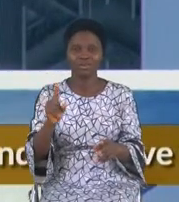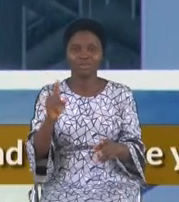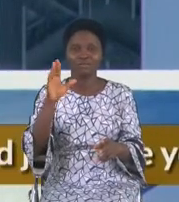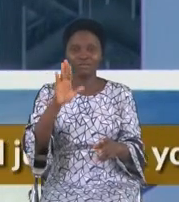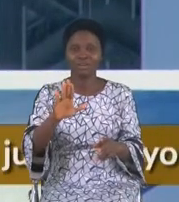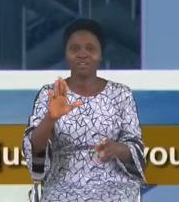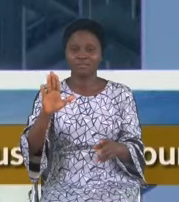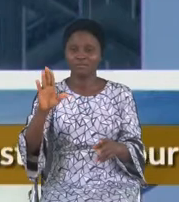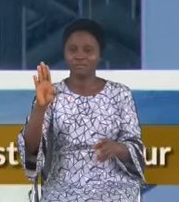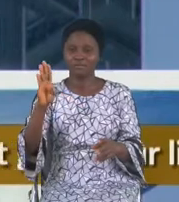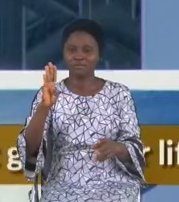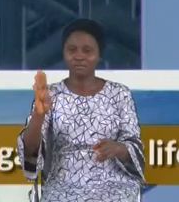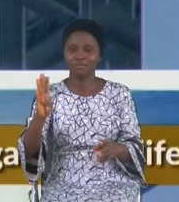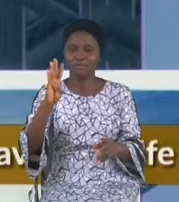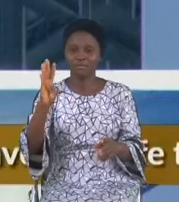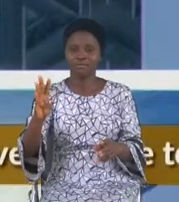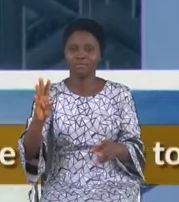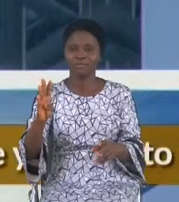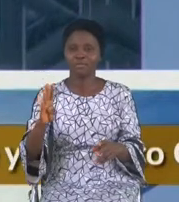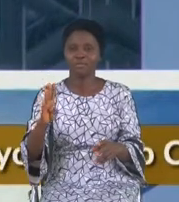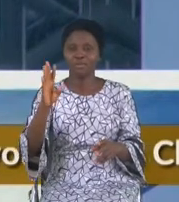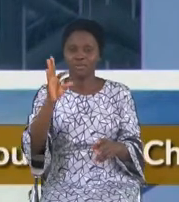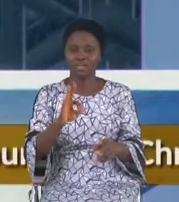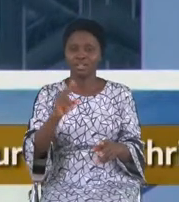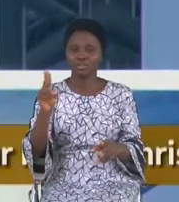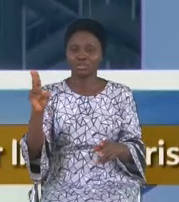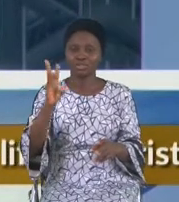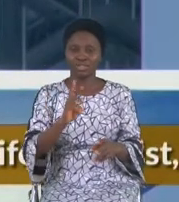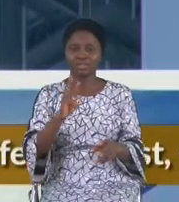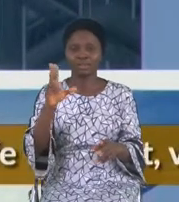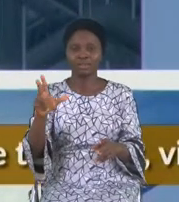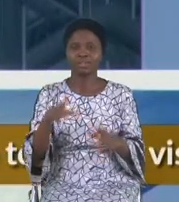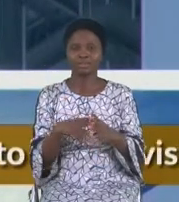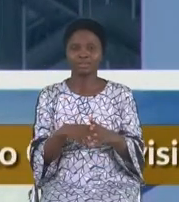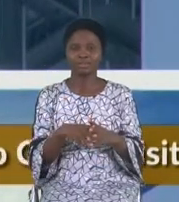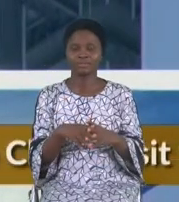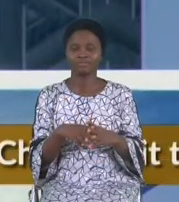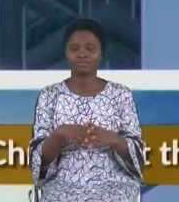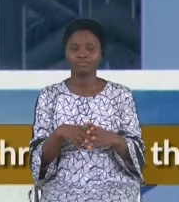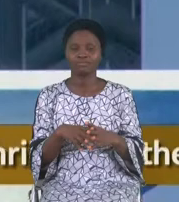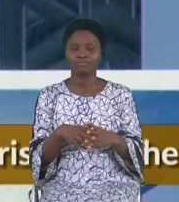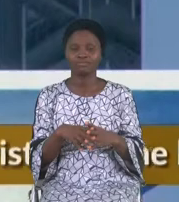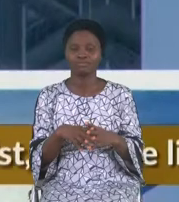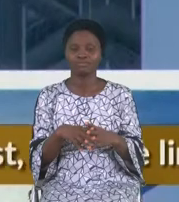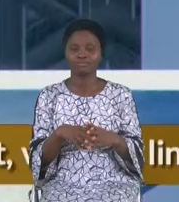four four nine two six three councillors